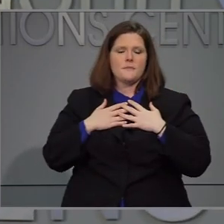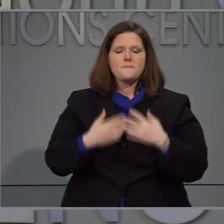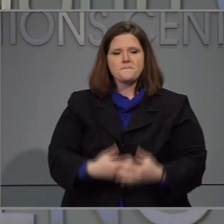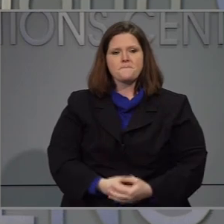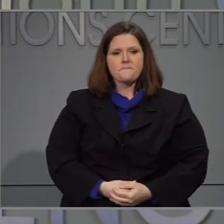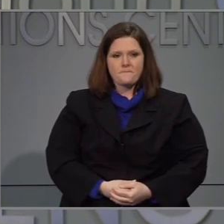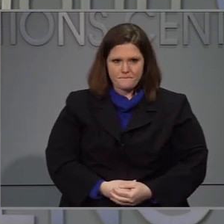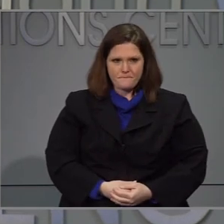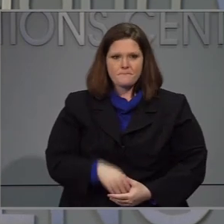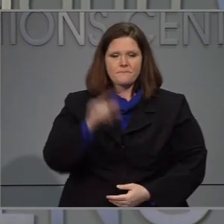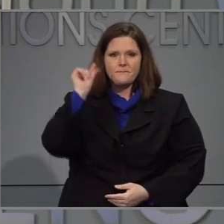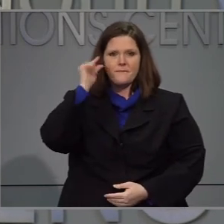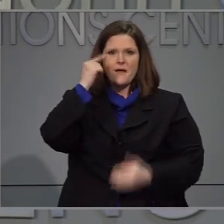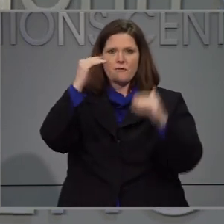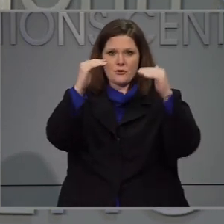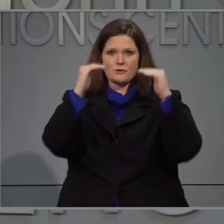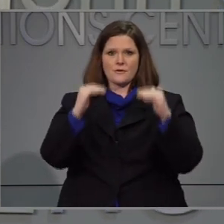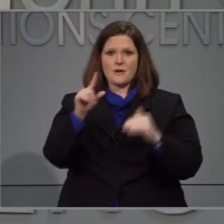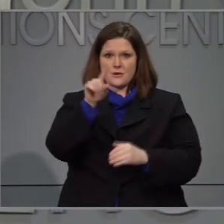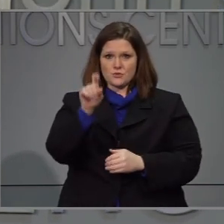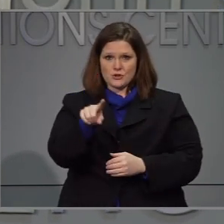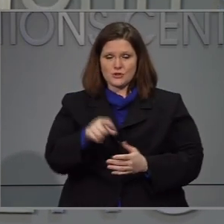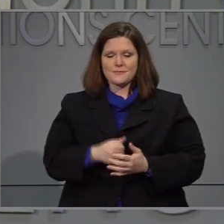Thank you. Next question, please.